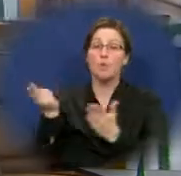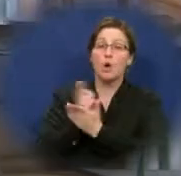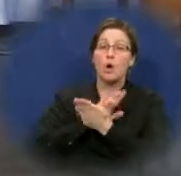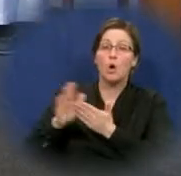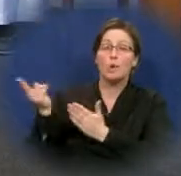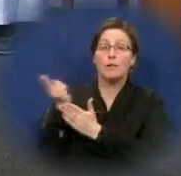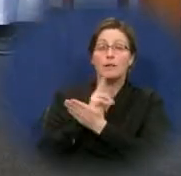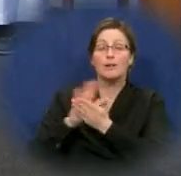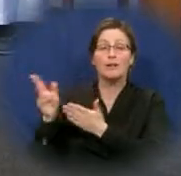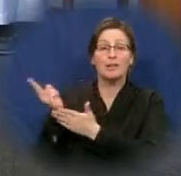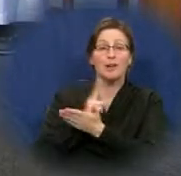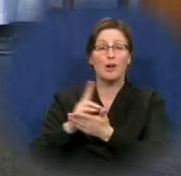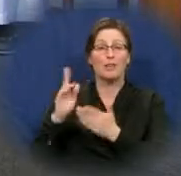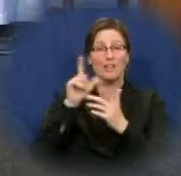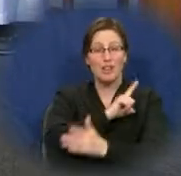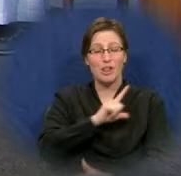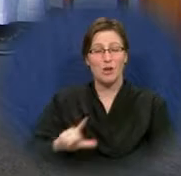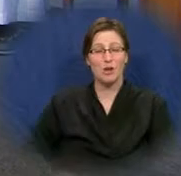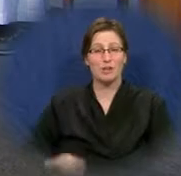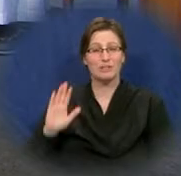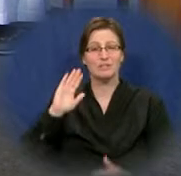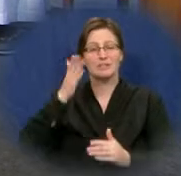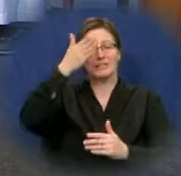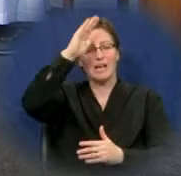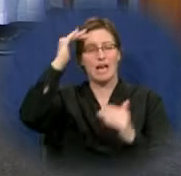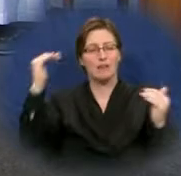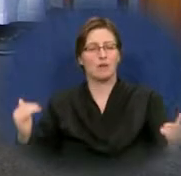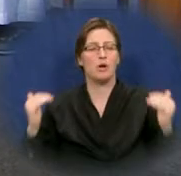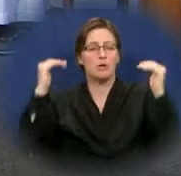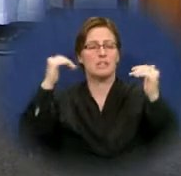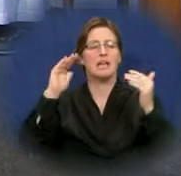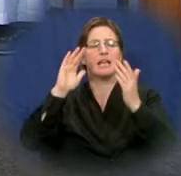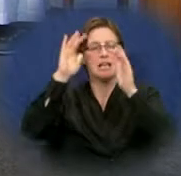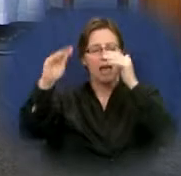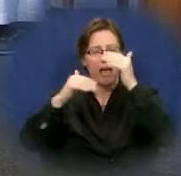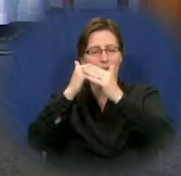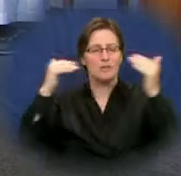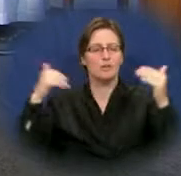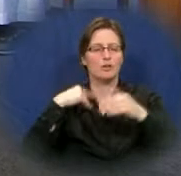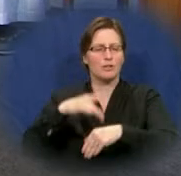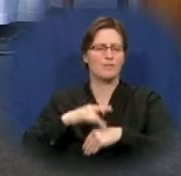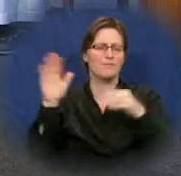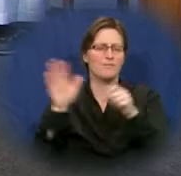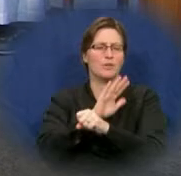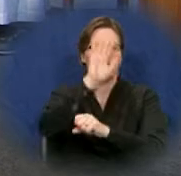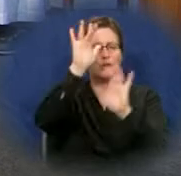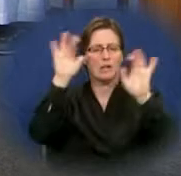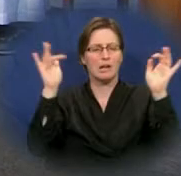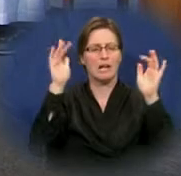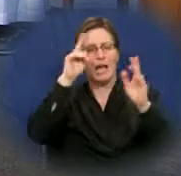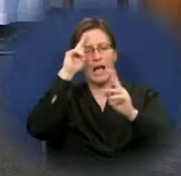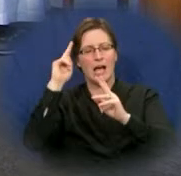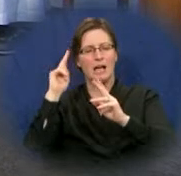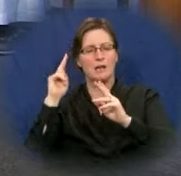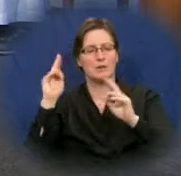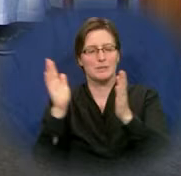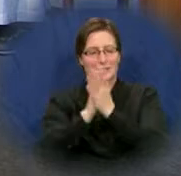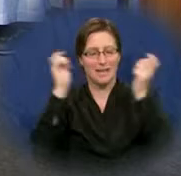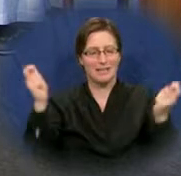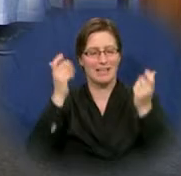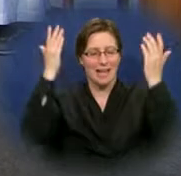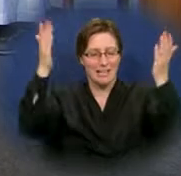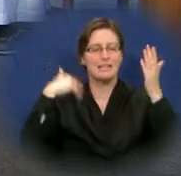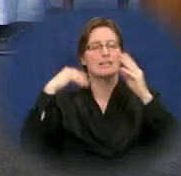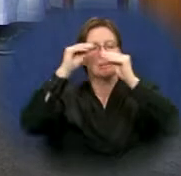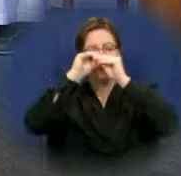Holy, holy, holy, holy Lord, God of hosts, heaven and earth are full of your glory. Hosanna in the highest.